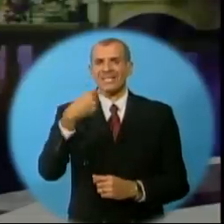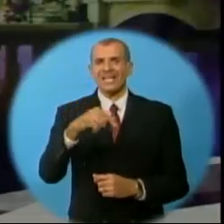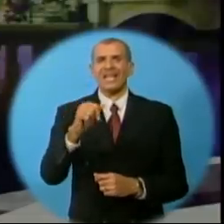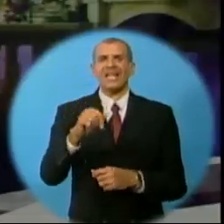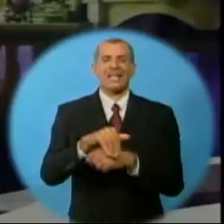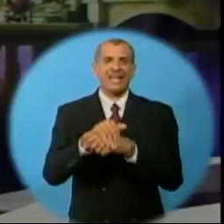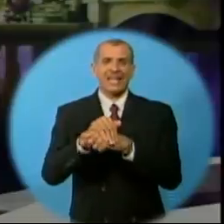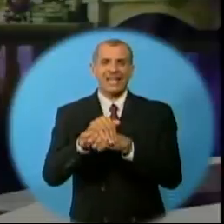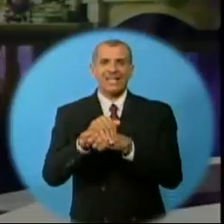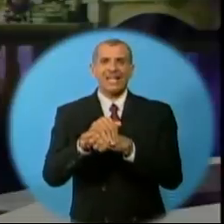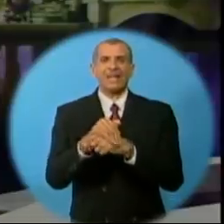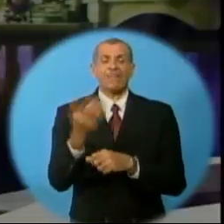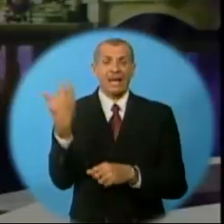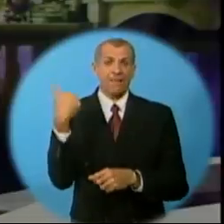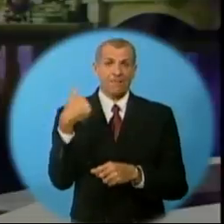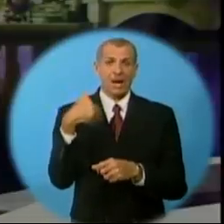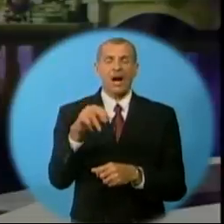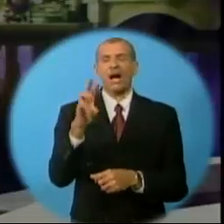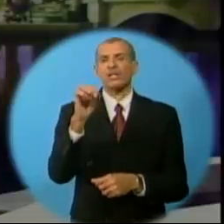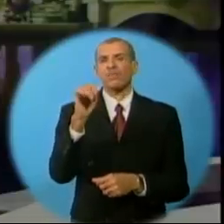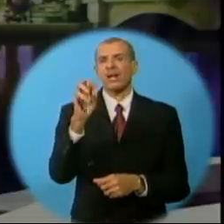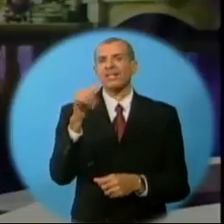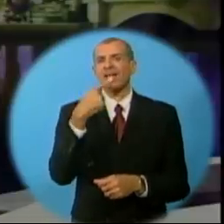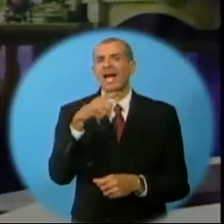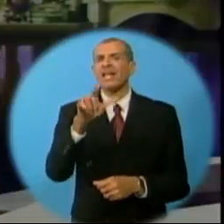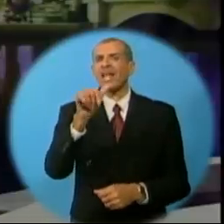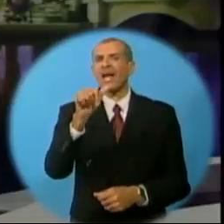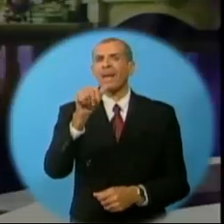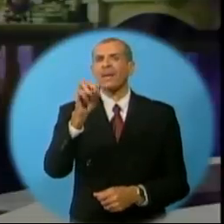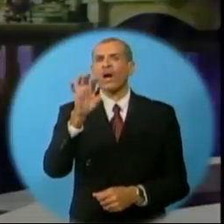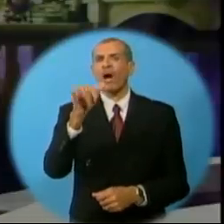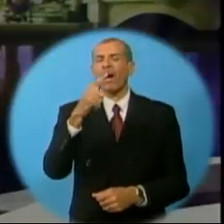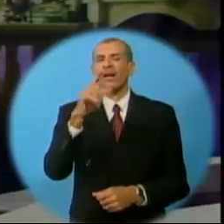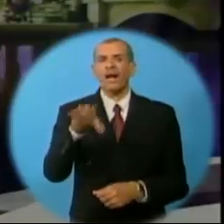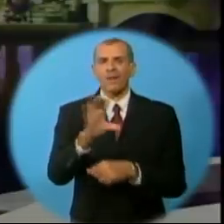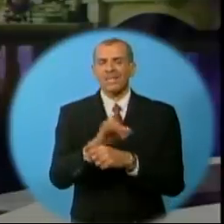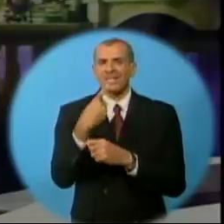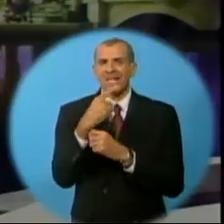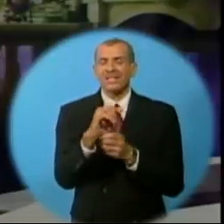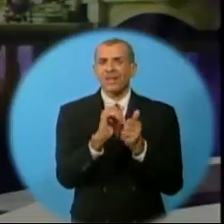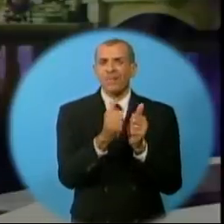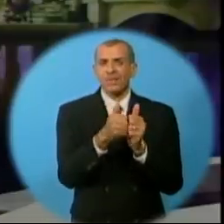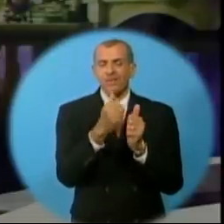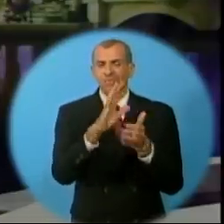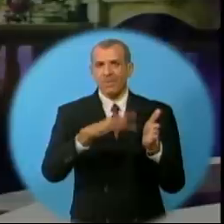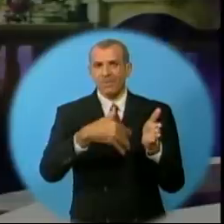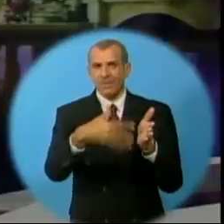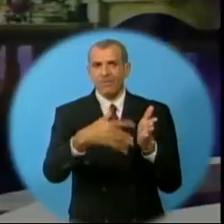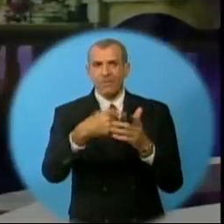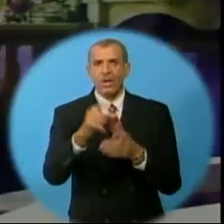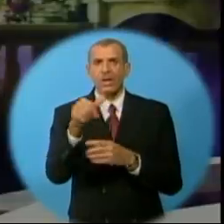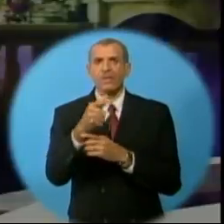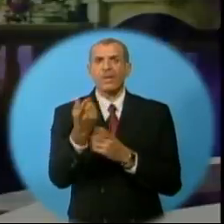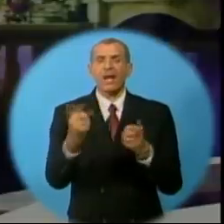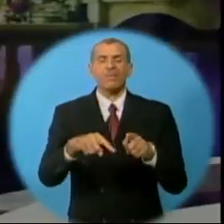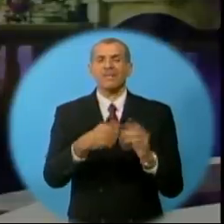back in March. However, the organizers of the Limacol Caribbean Premier League say that the matches scheduled for Guyana will take place